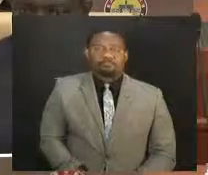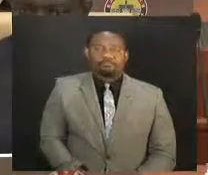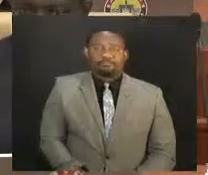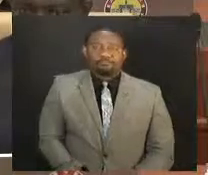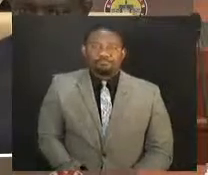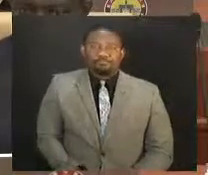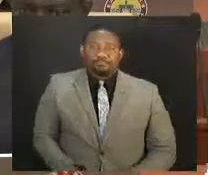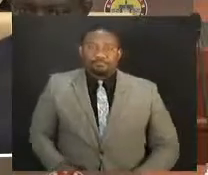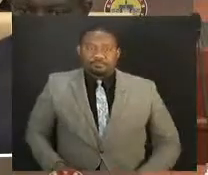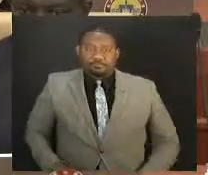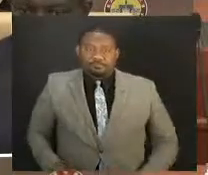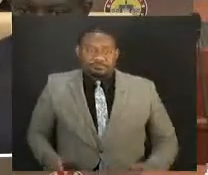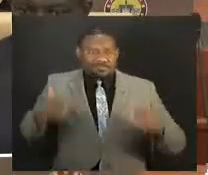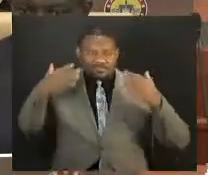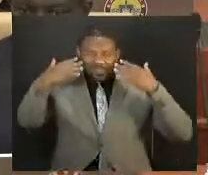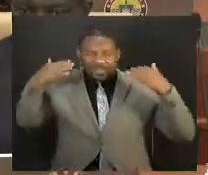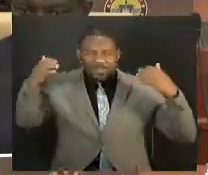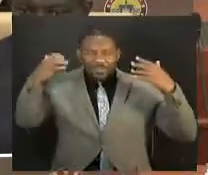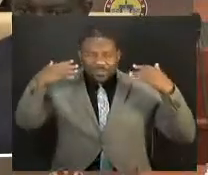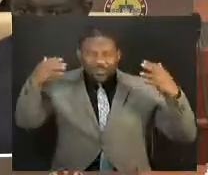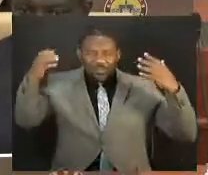Mr. Speaker, I'm coming to the question.